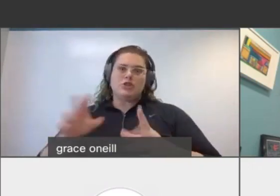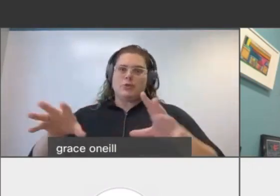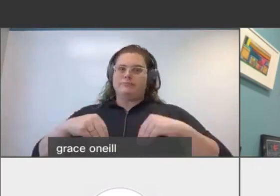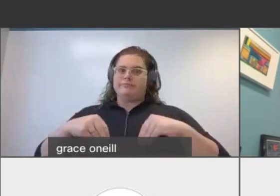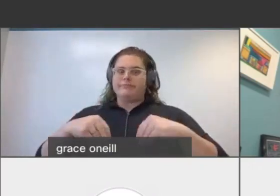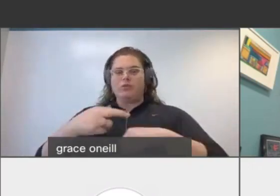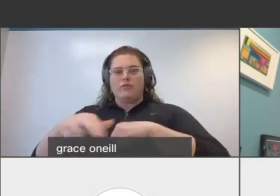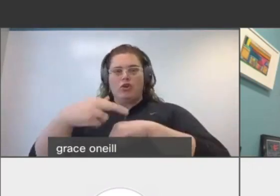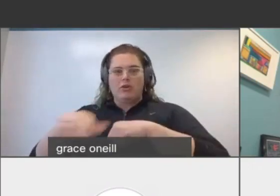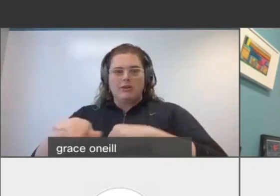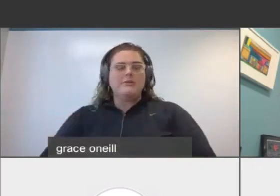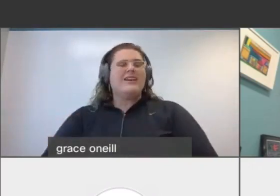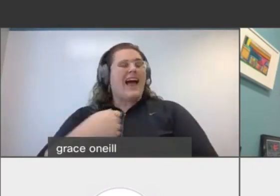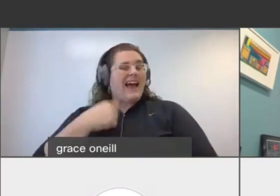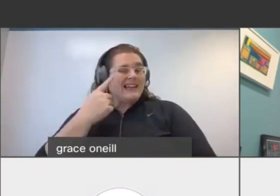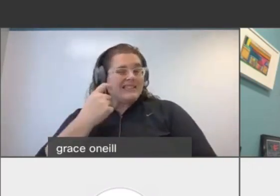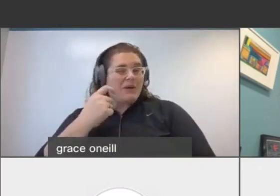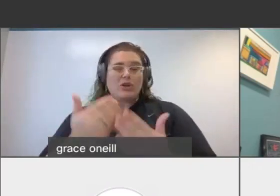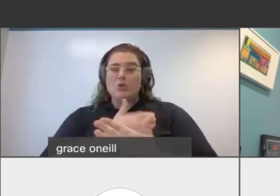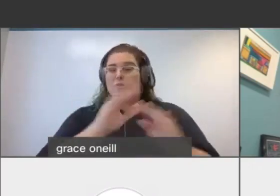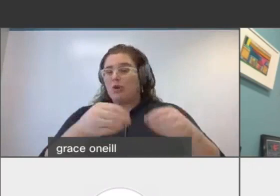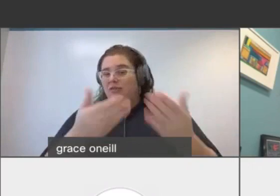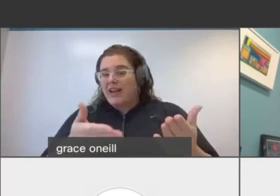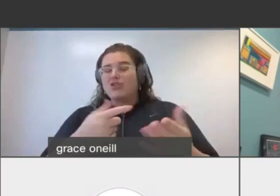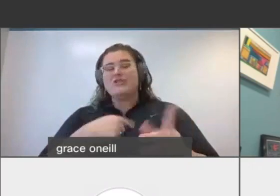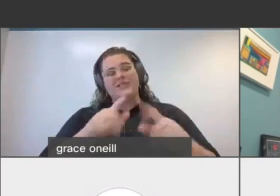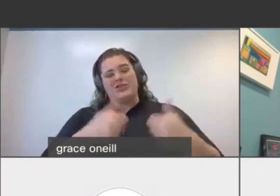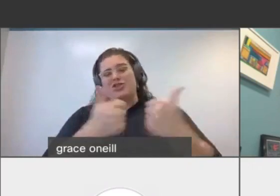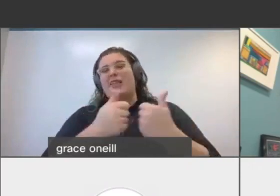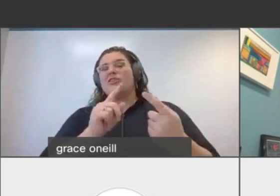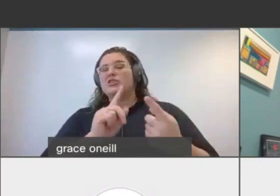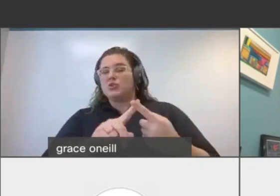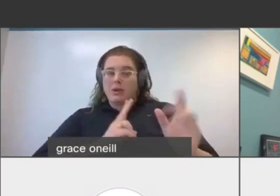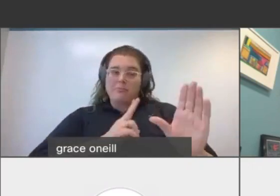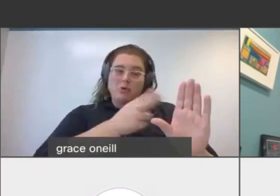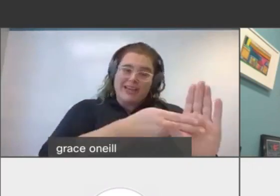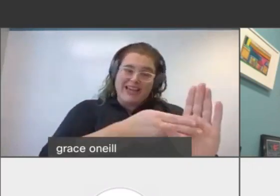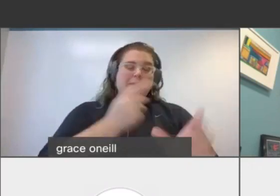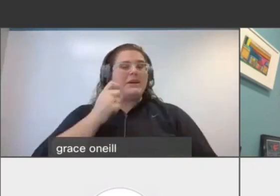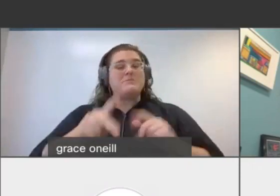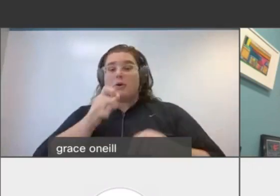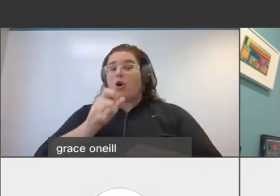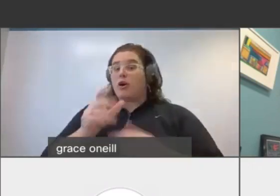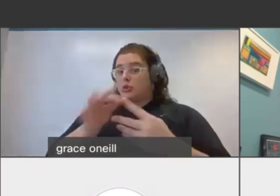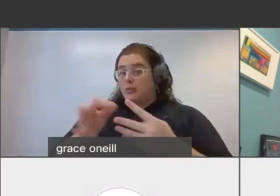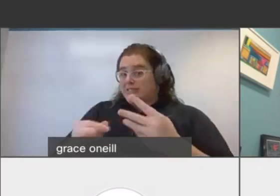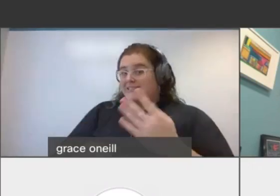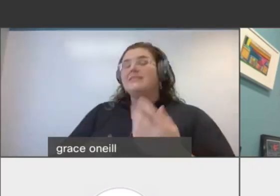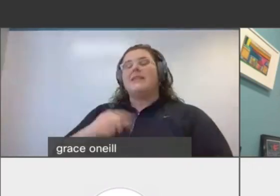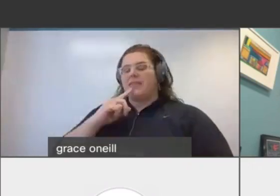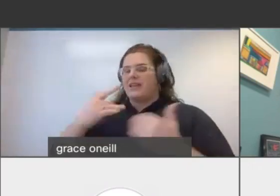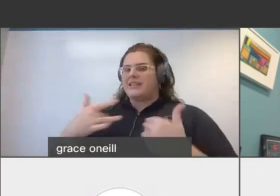can be challenging for new providers to break in because as people are choosing, people go with what they know. And